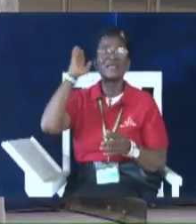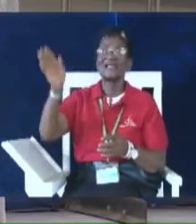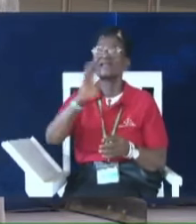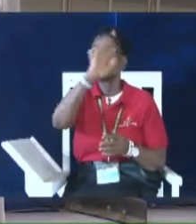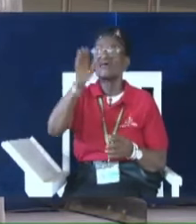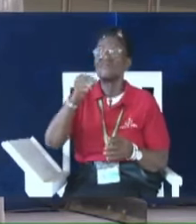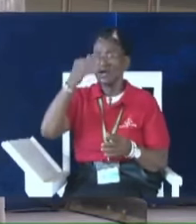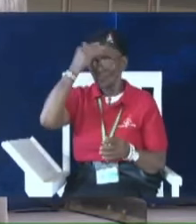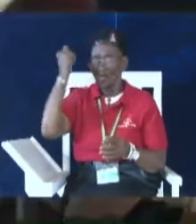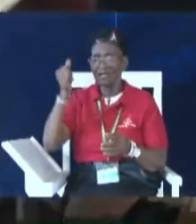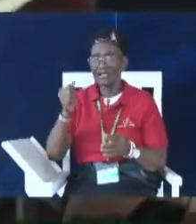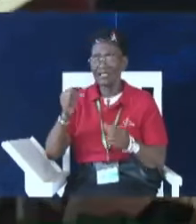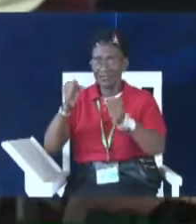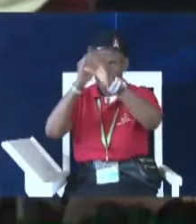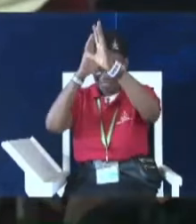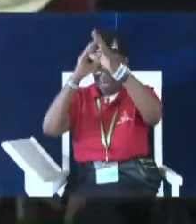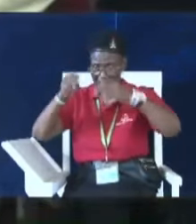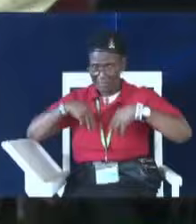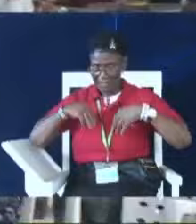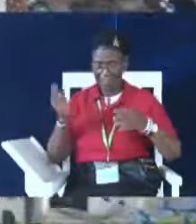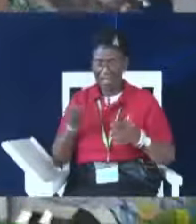thanks in Jesus' name.